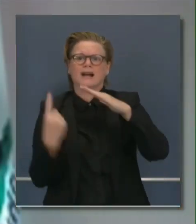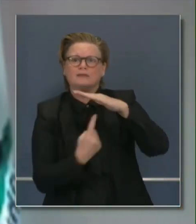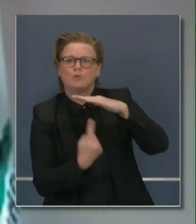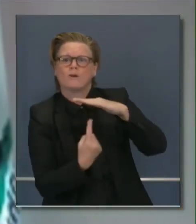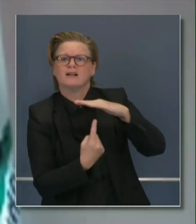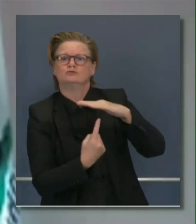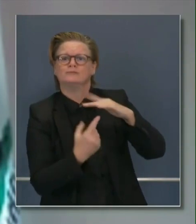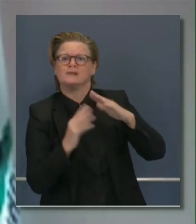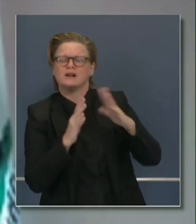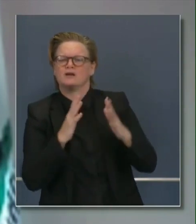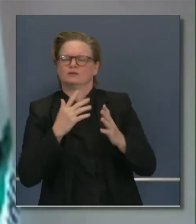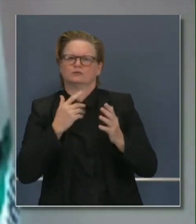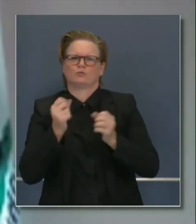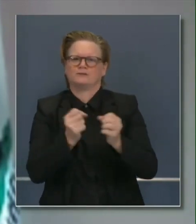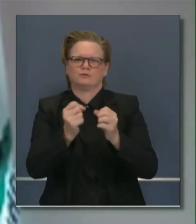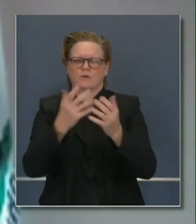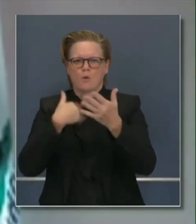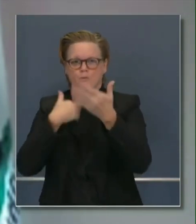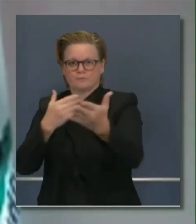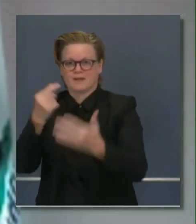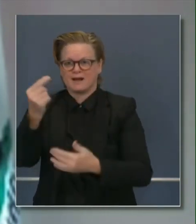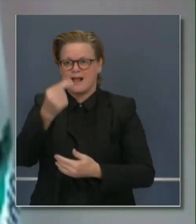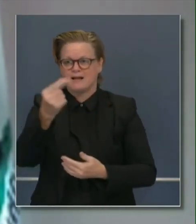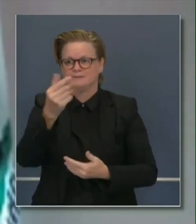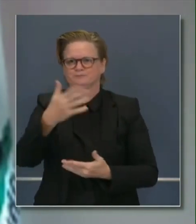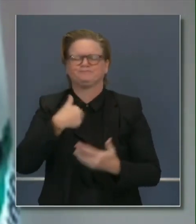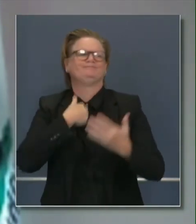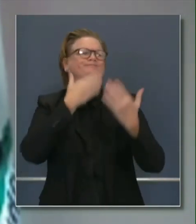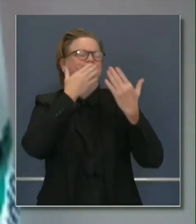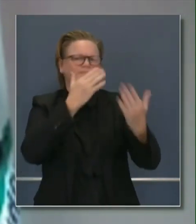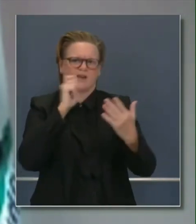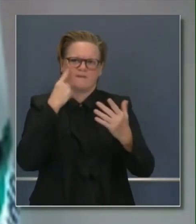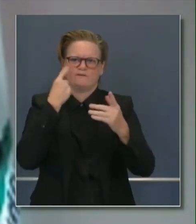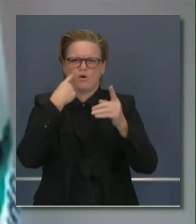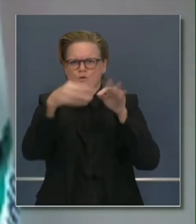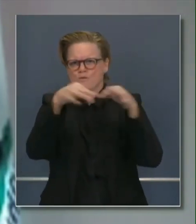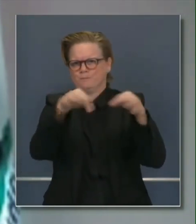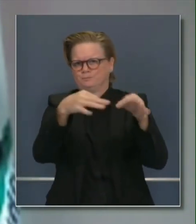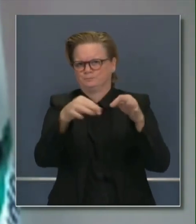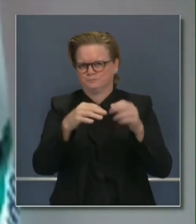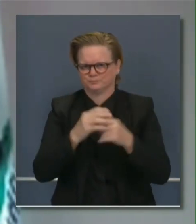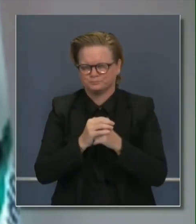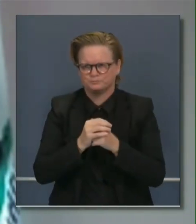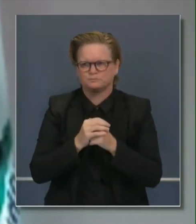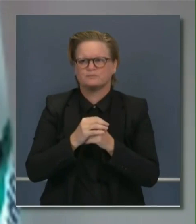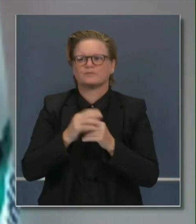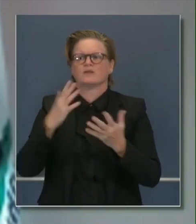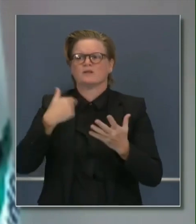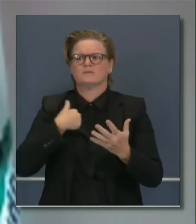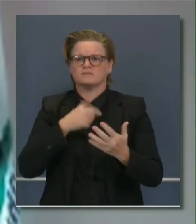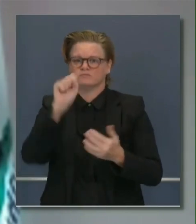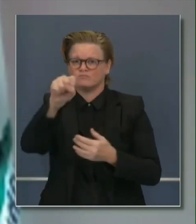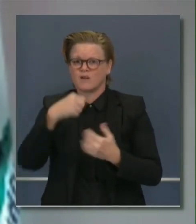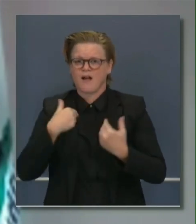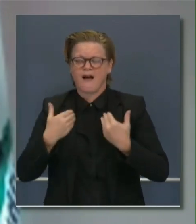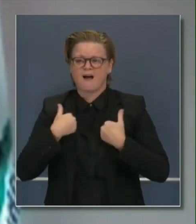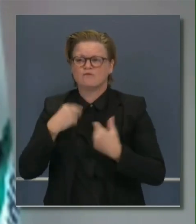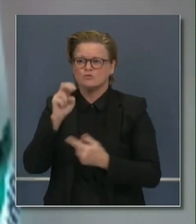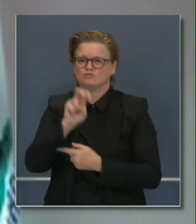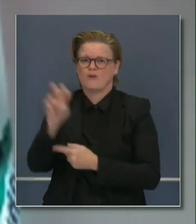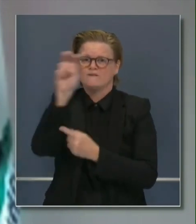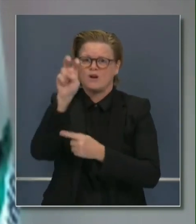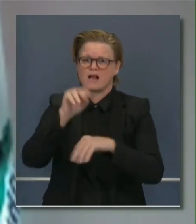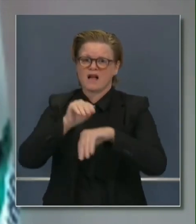Yes, thank you, Governor, and thanks for the important question. We have had a travel advisory since really a little